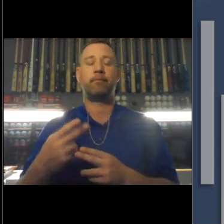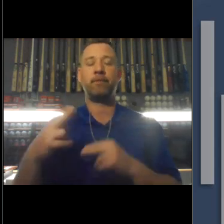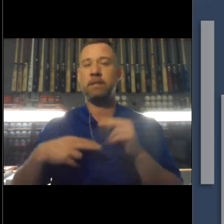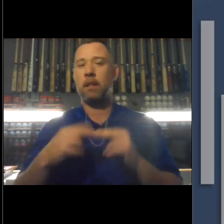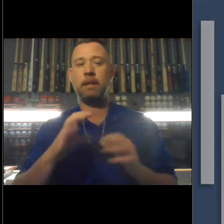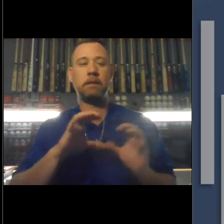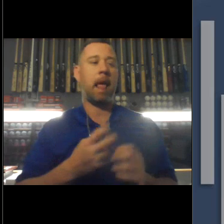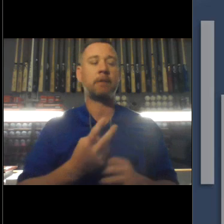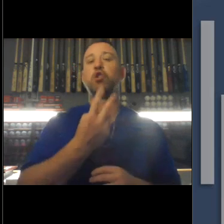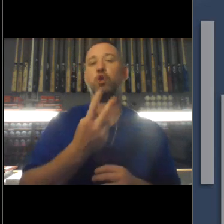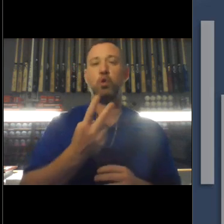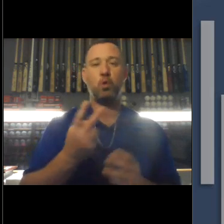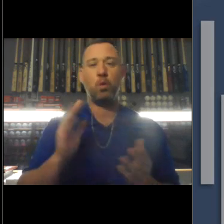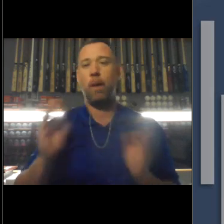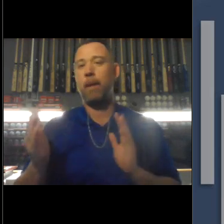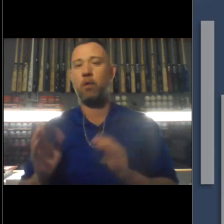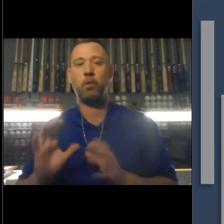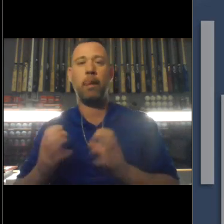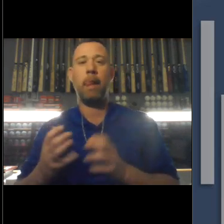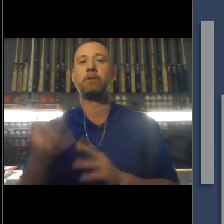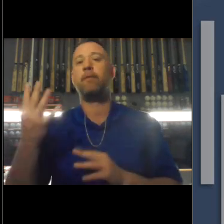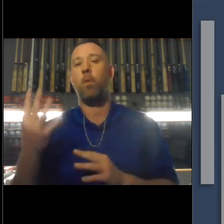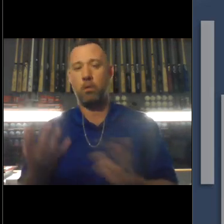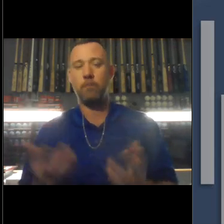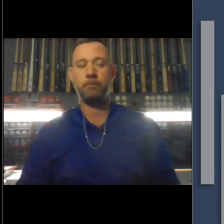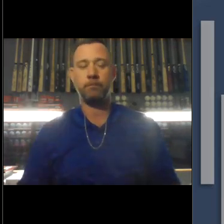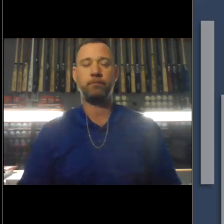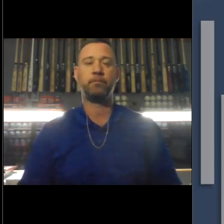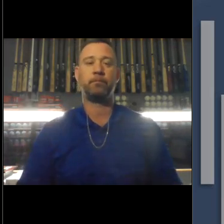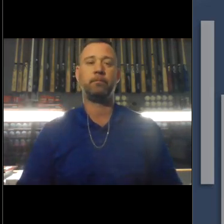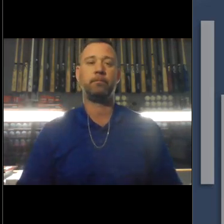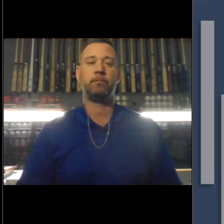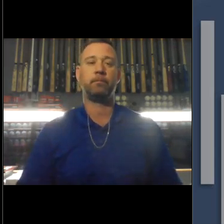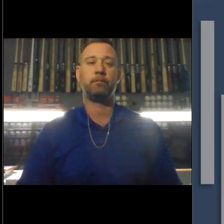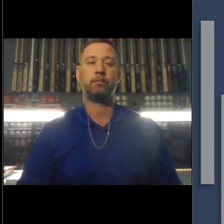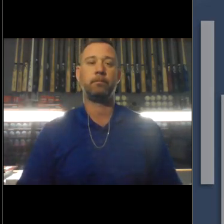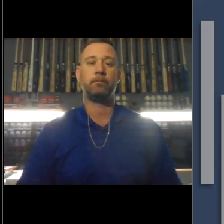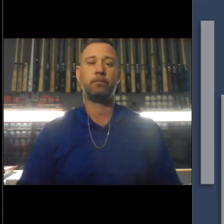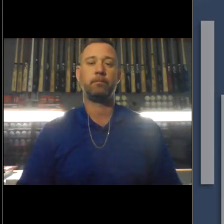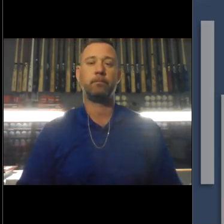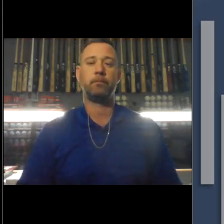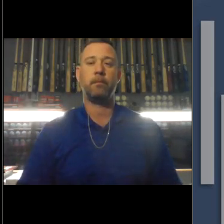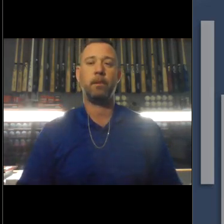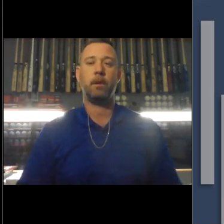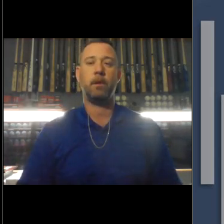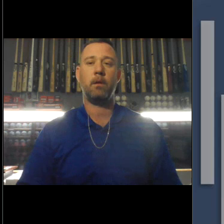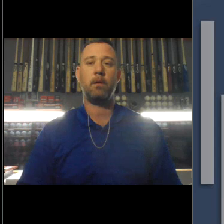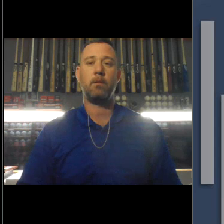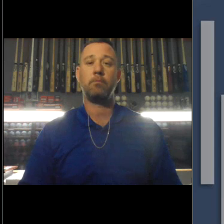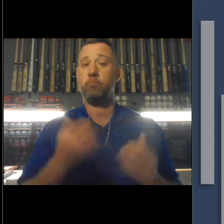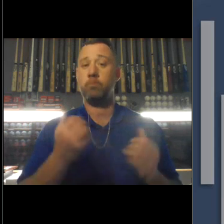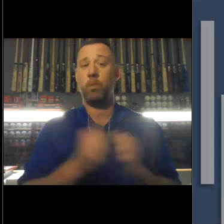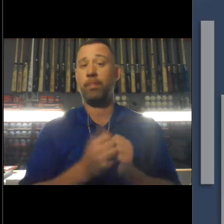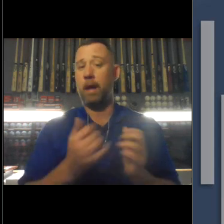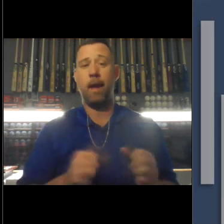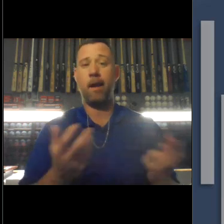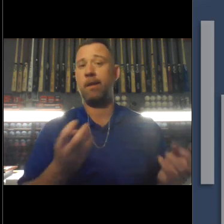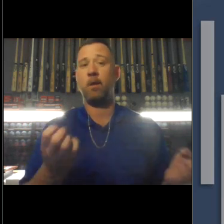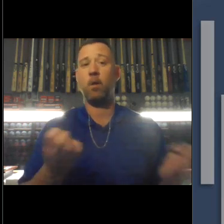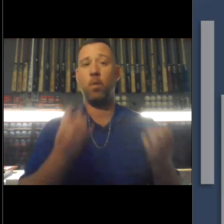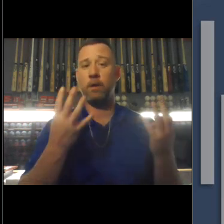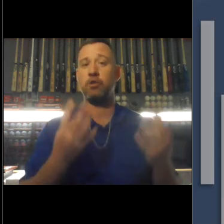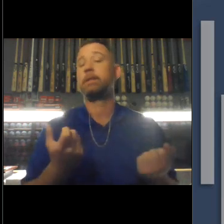2 facilities versus class 4, those kinds of things. So with that, I can take any questions. If not,